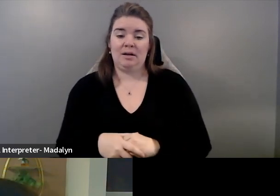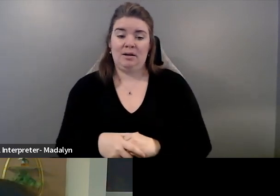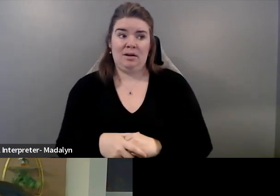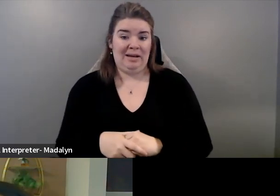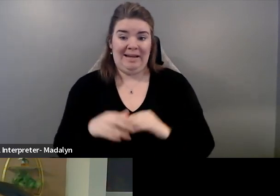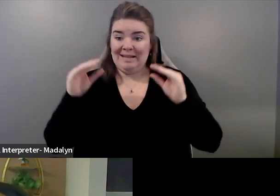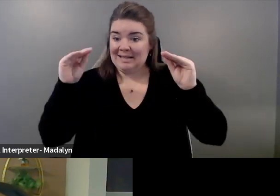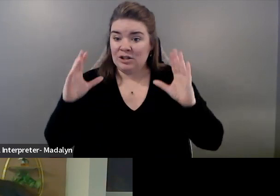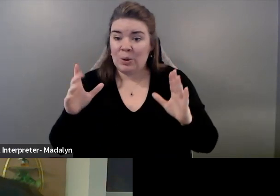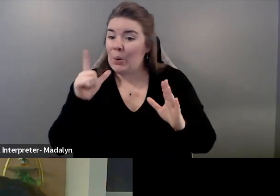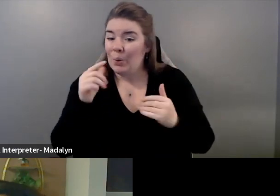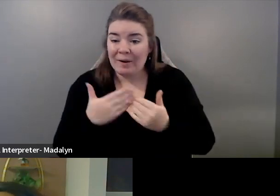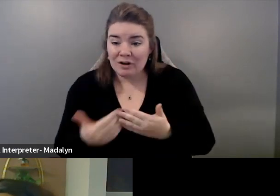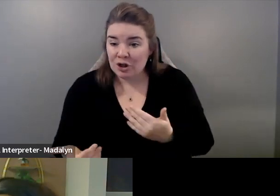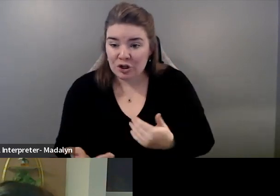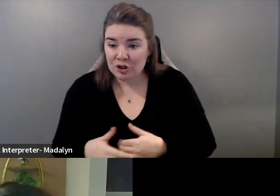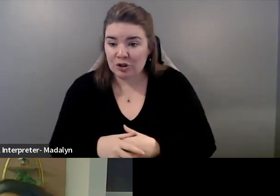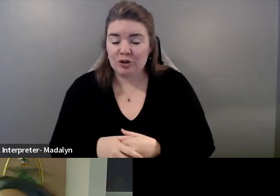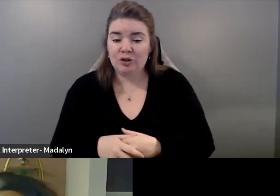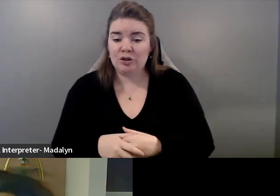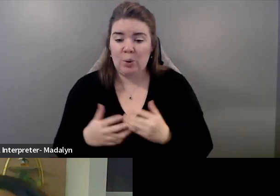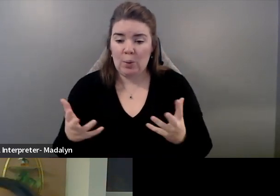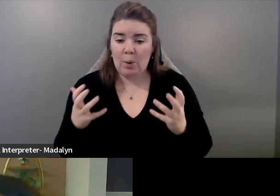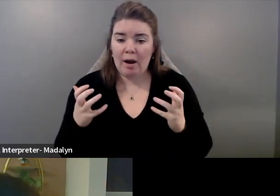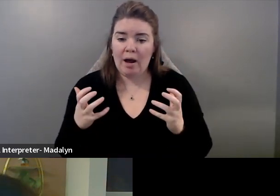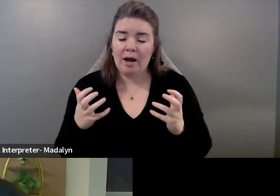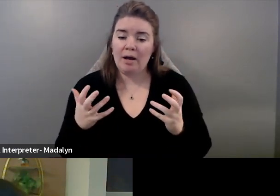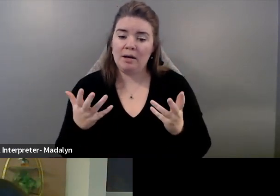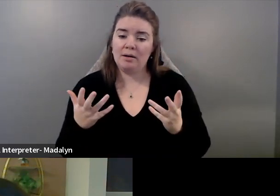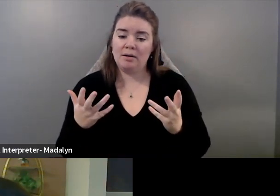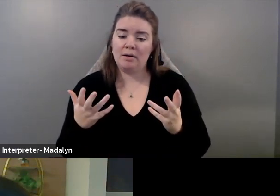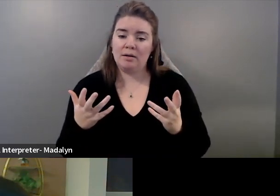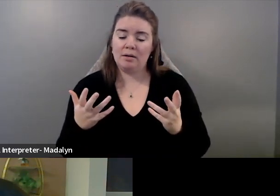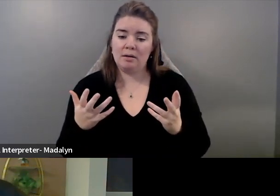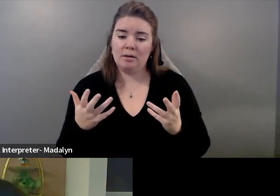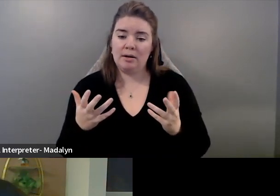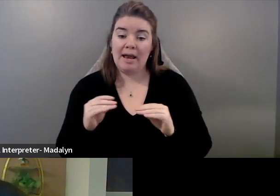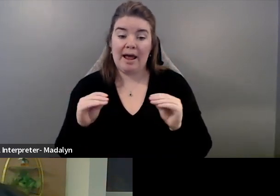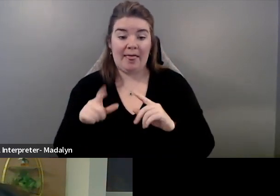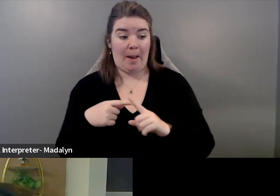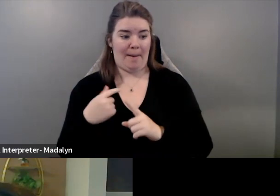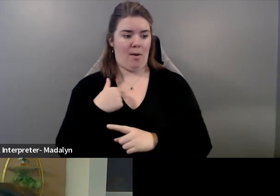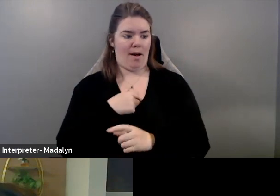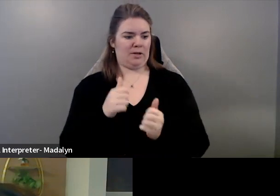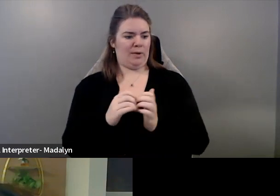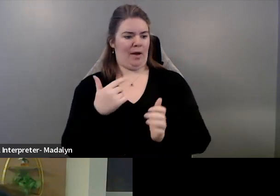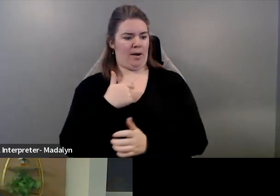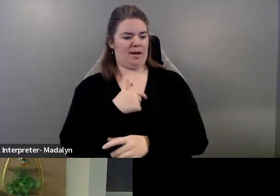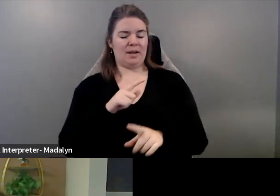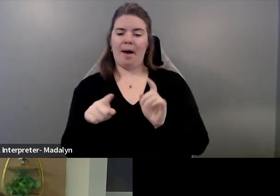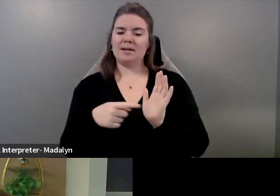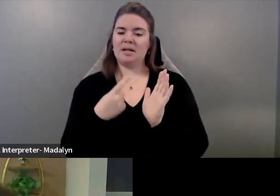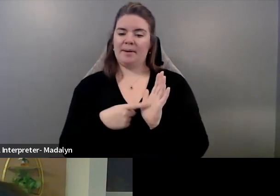teachers, whoever it is. Right. Yeah. I mean, we do want to say nothing about us without us, but sometimes us is not